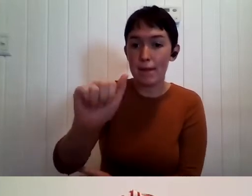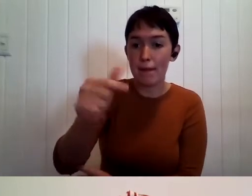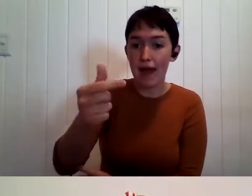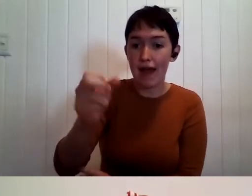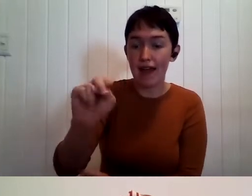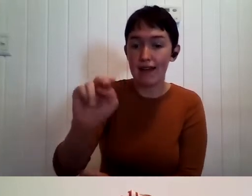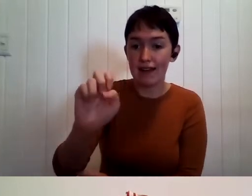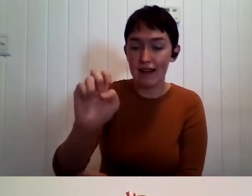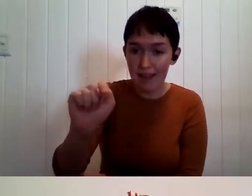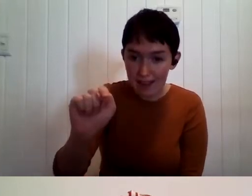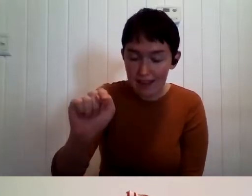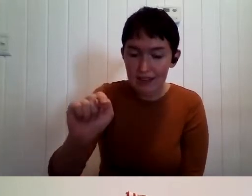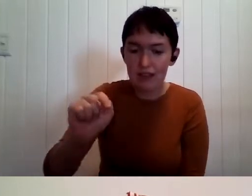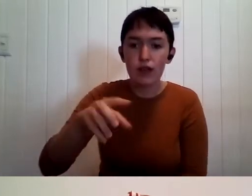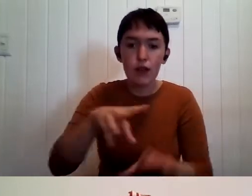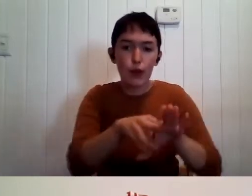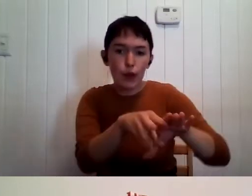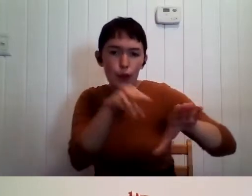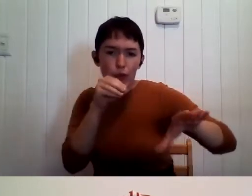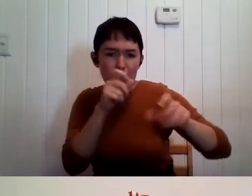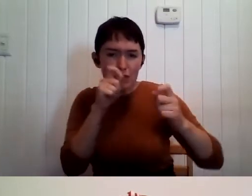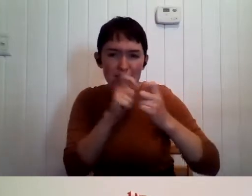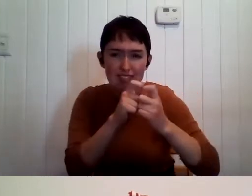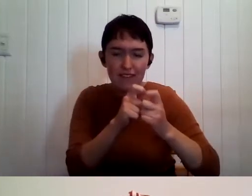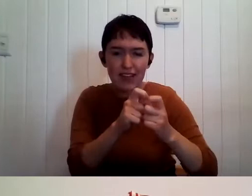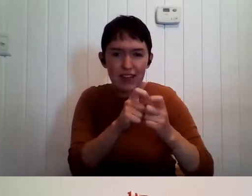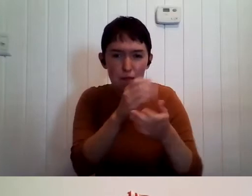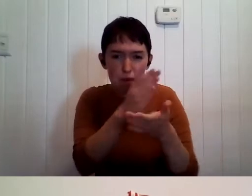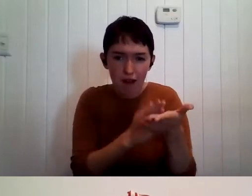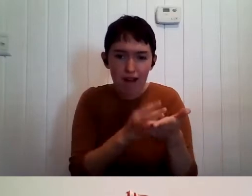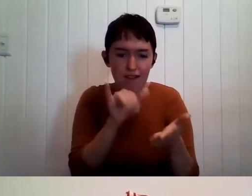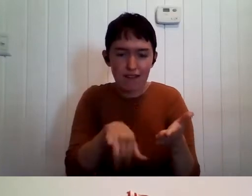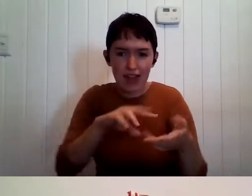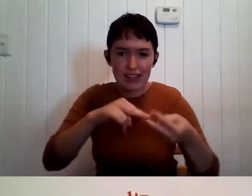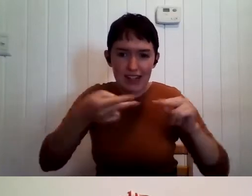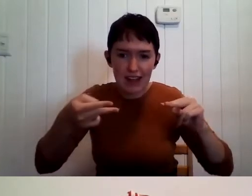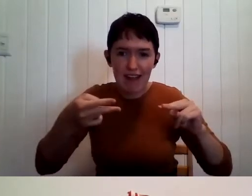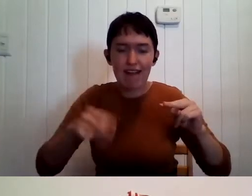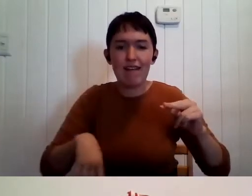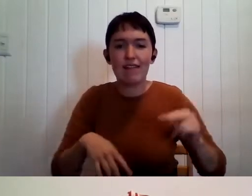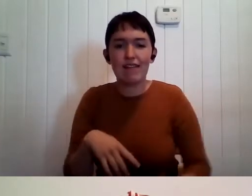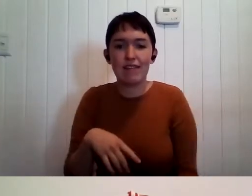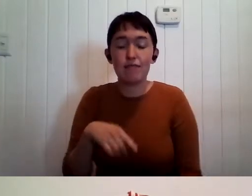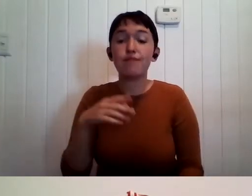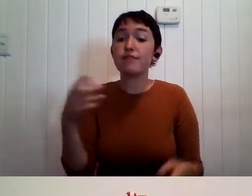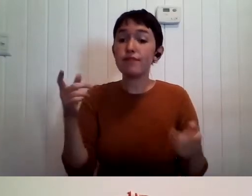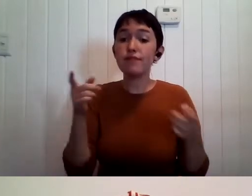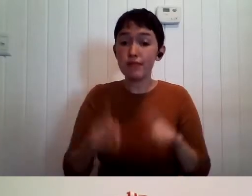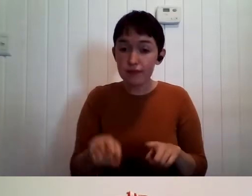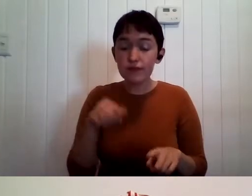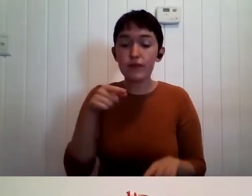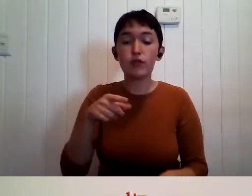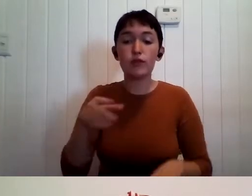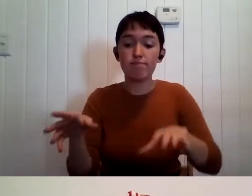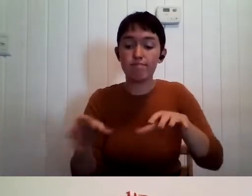specific thing you're interested in. And sometimes you'll connect a thing to a bead that will help you pull